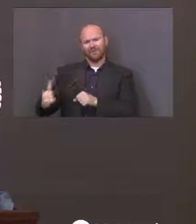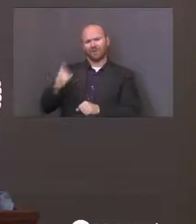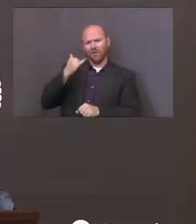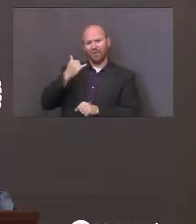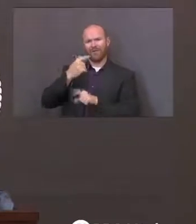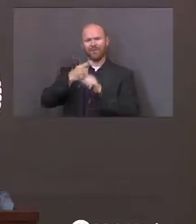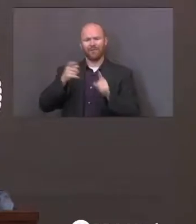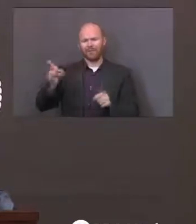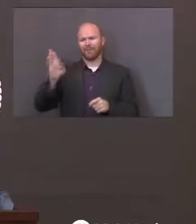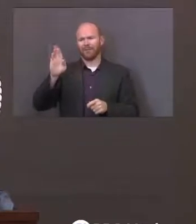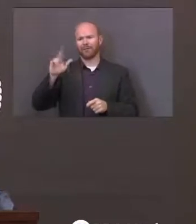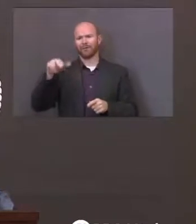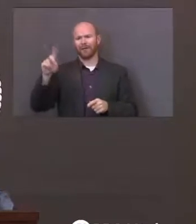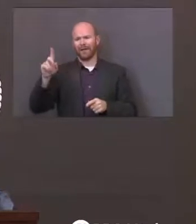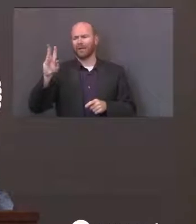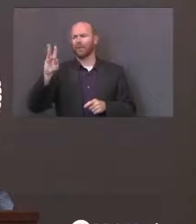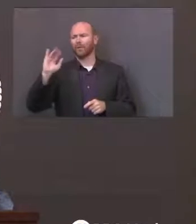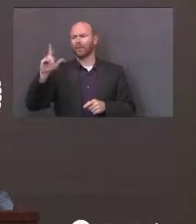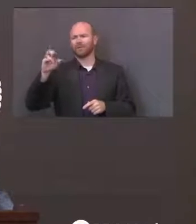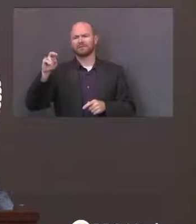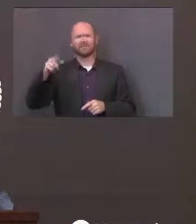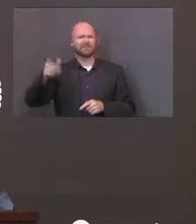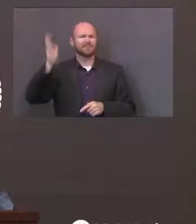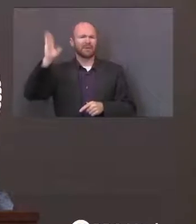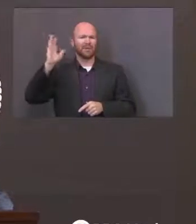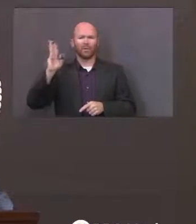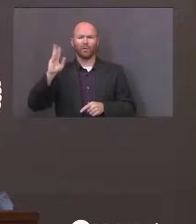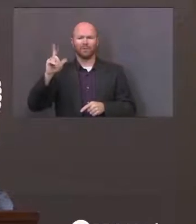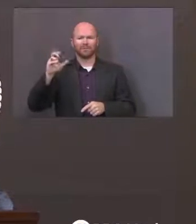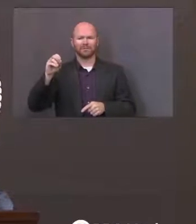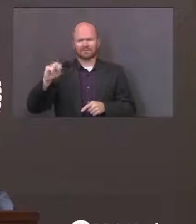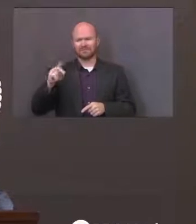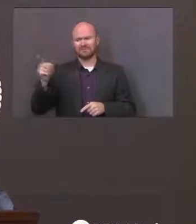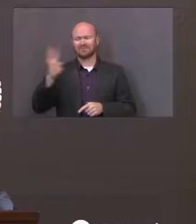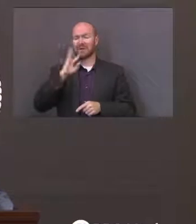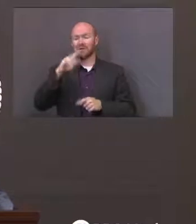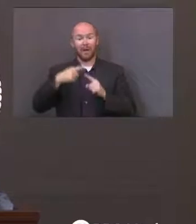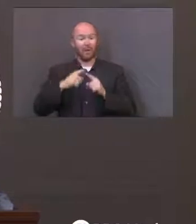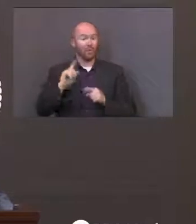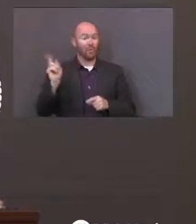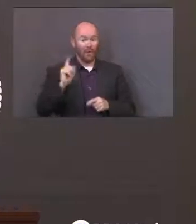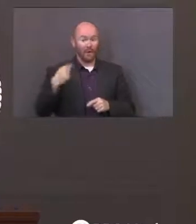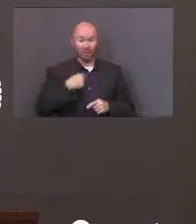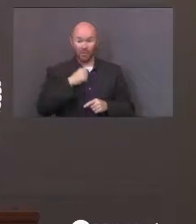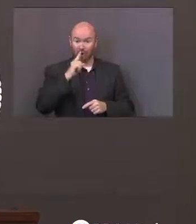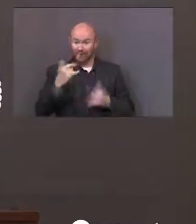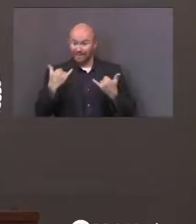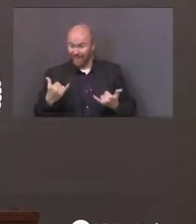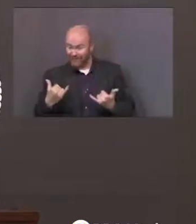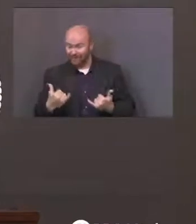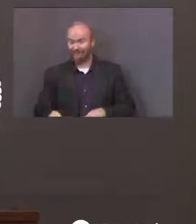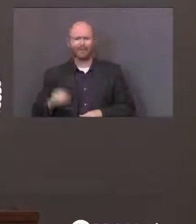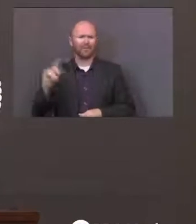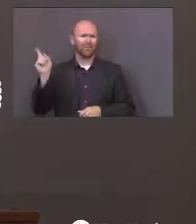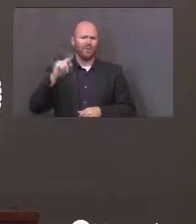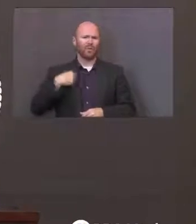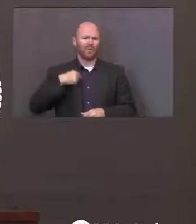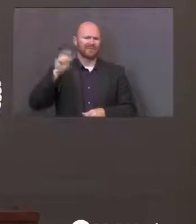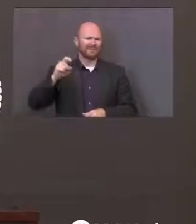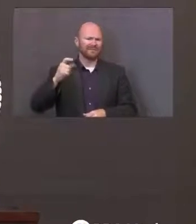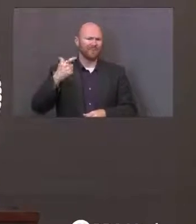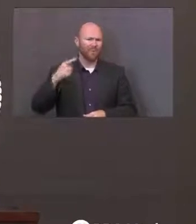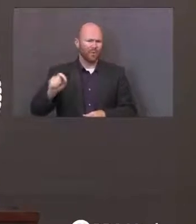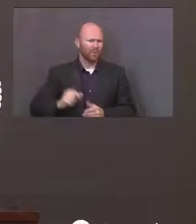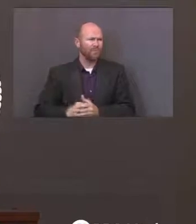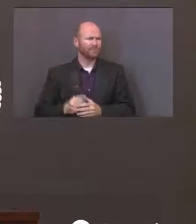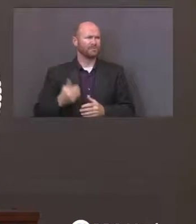from Speaker Brad Wilson, and we started talking about where we were and where we needed to go. Just a brief history of this, and